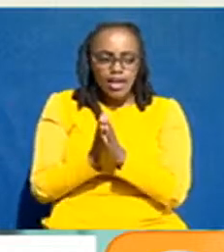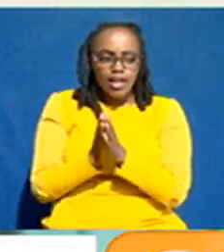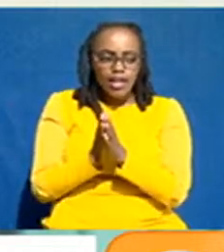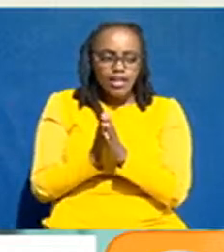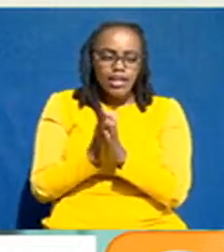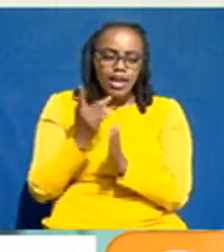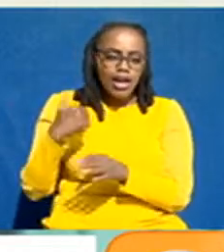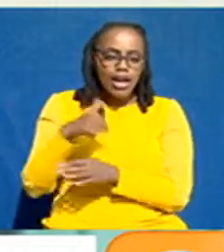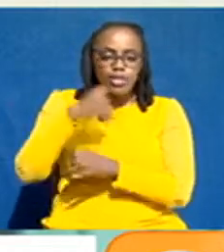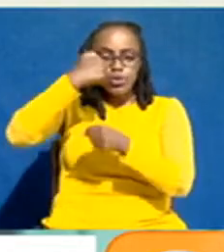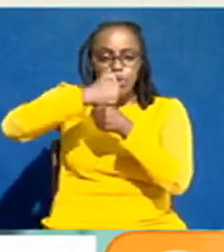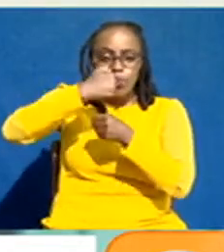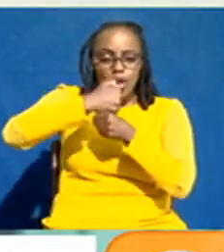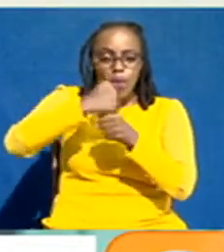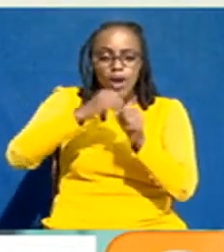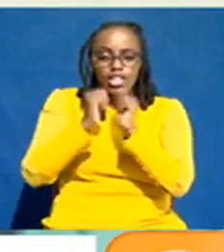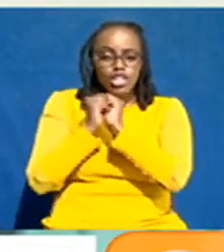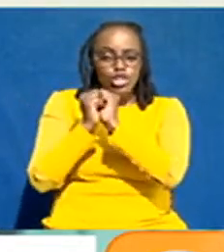We are working